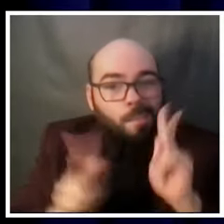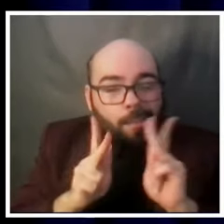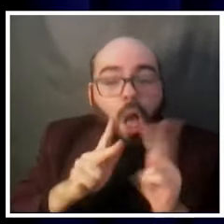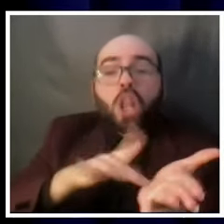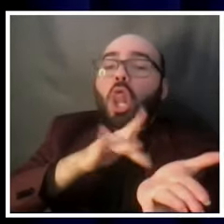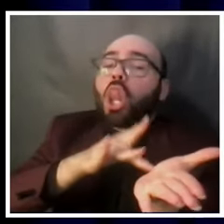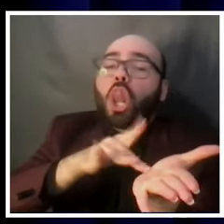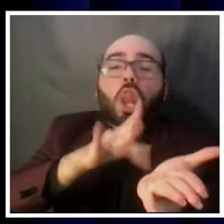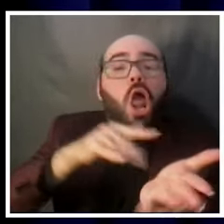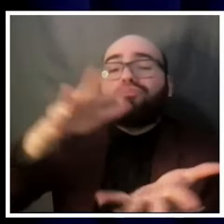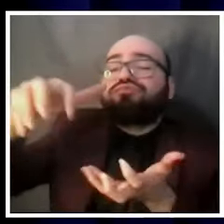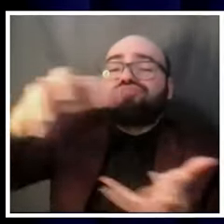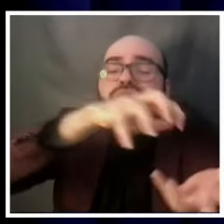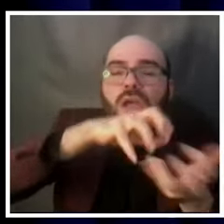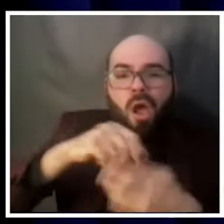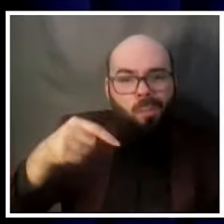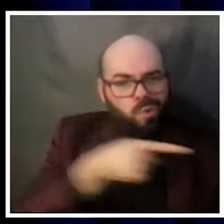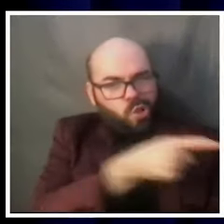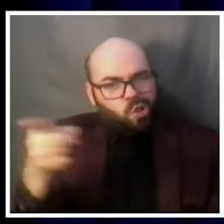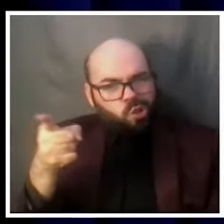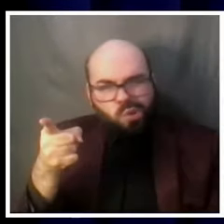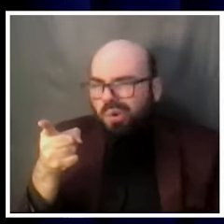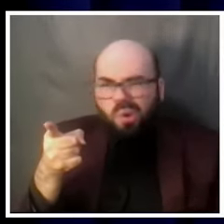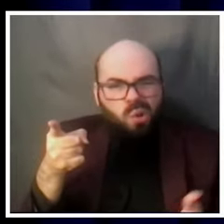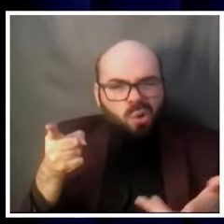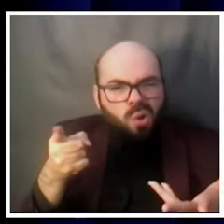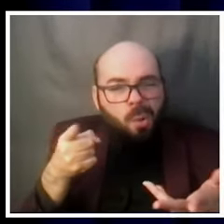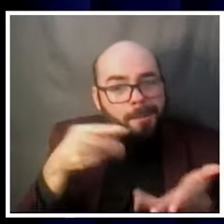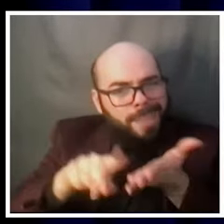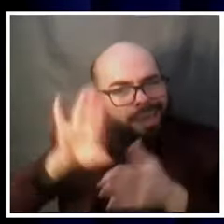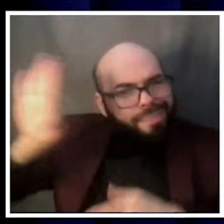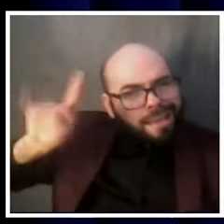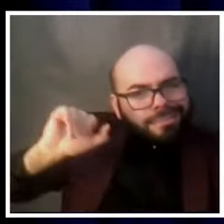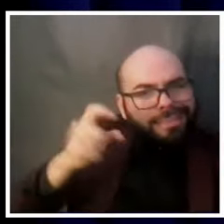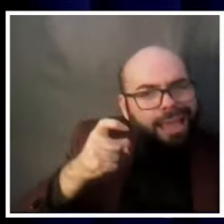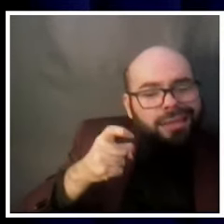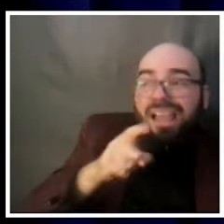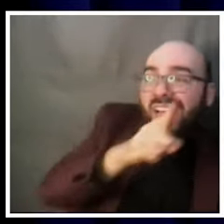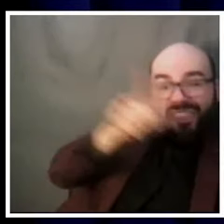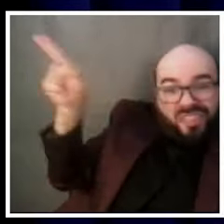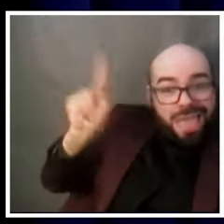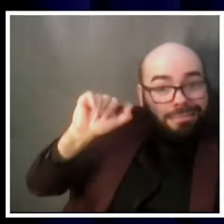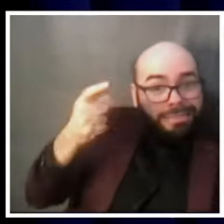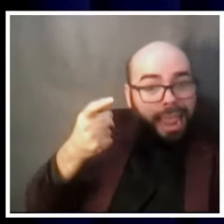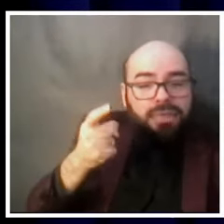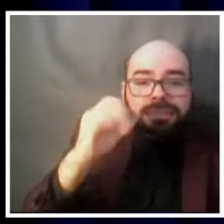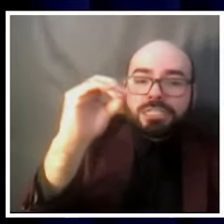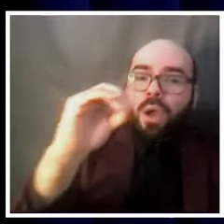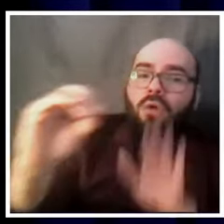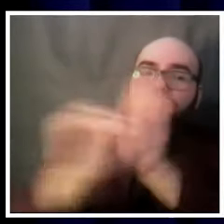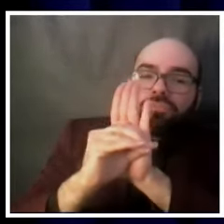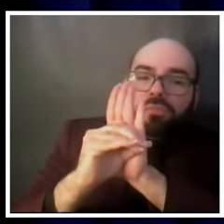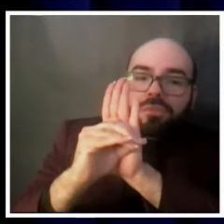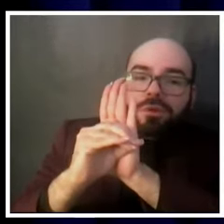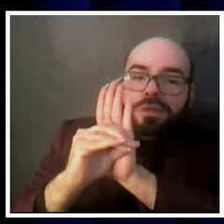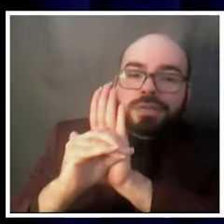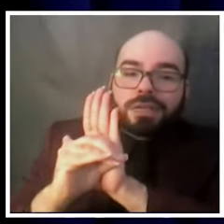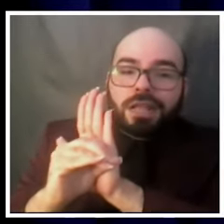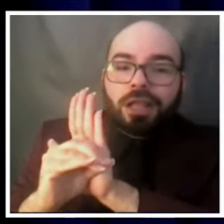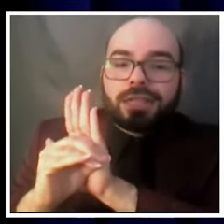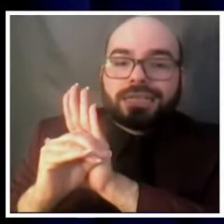Well, guess what? I came along and took care of the sin. Not anymore.